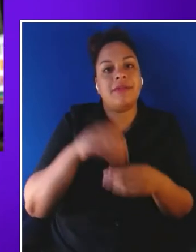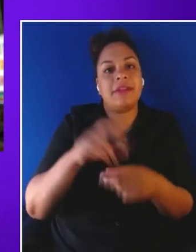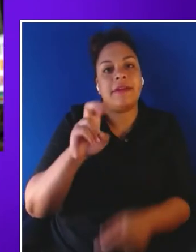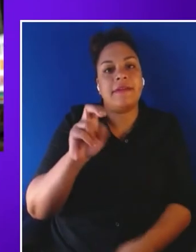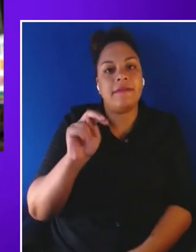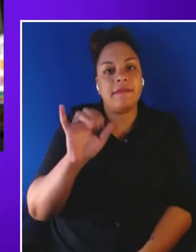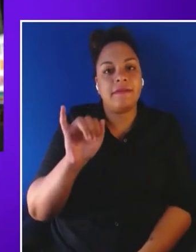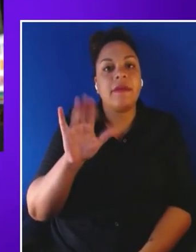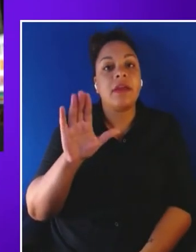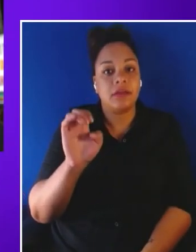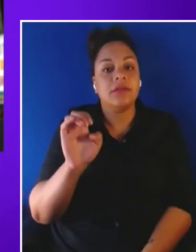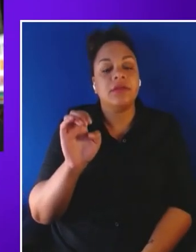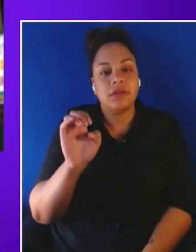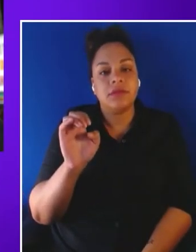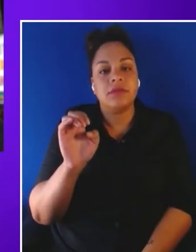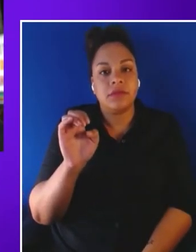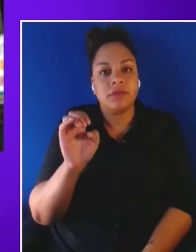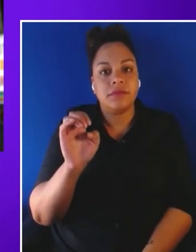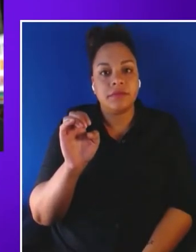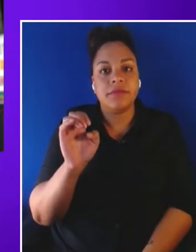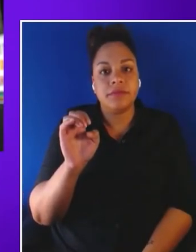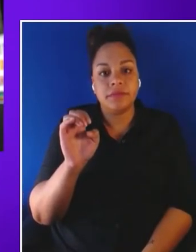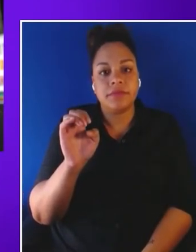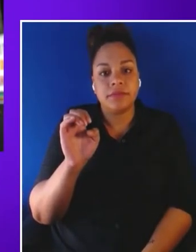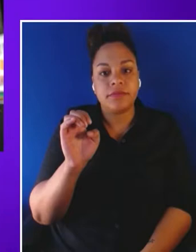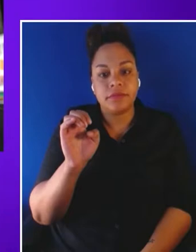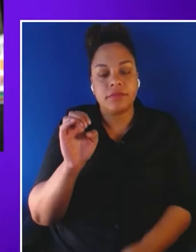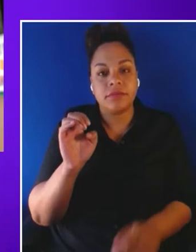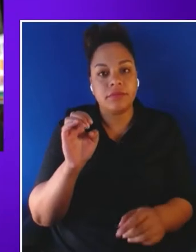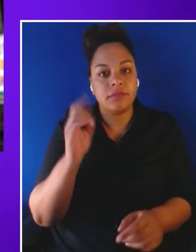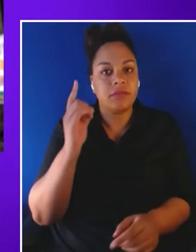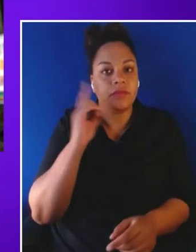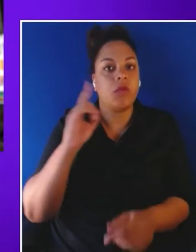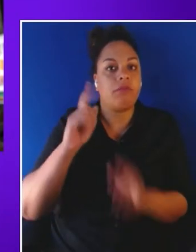the project from the festival.